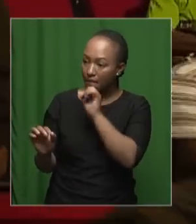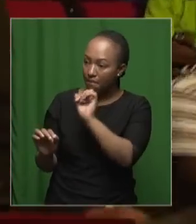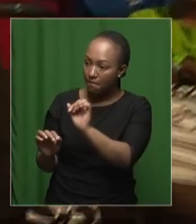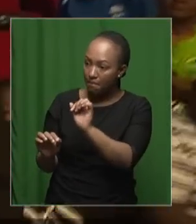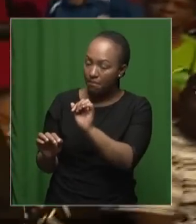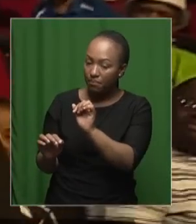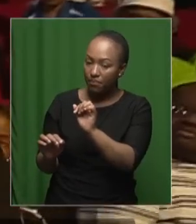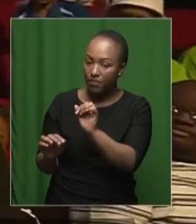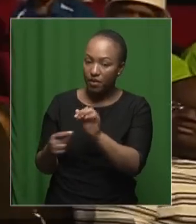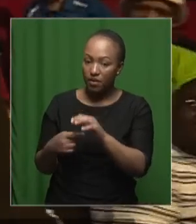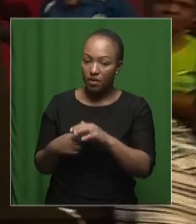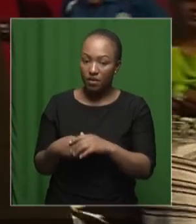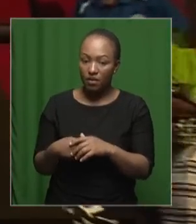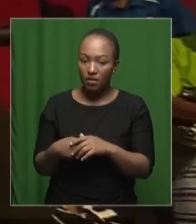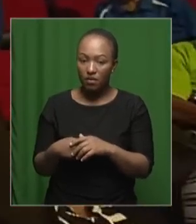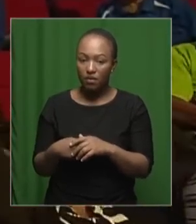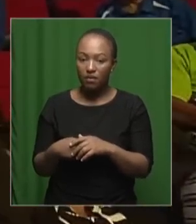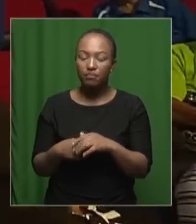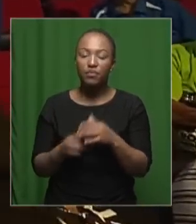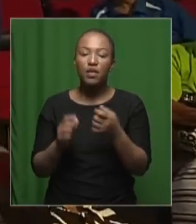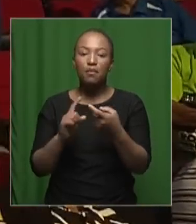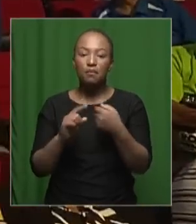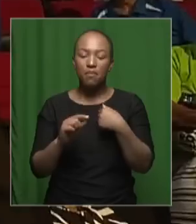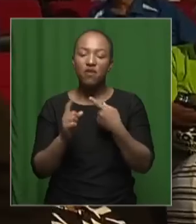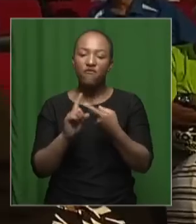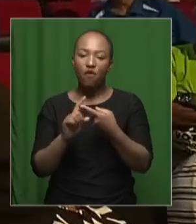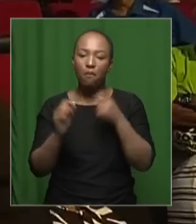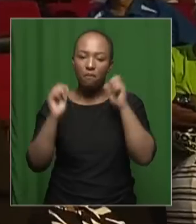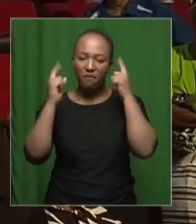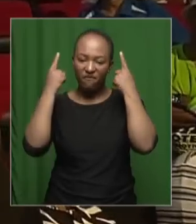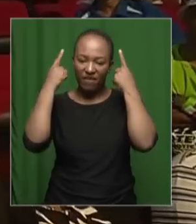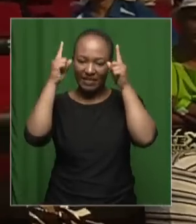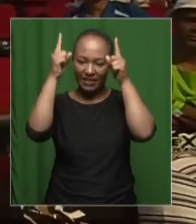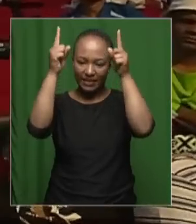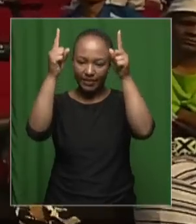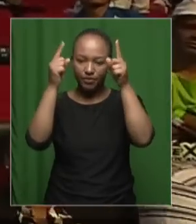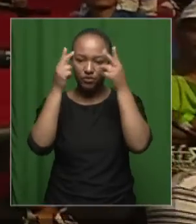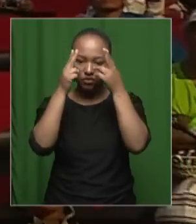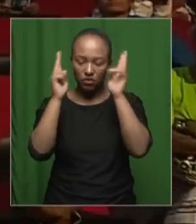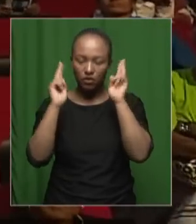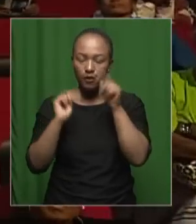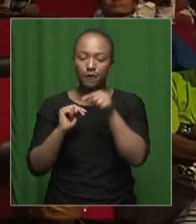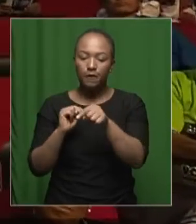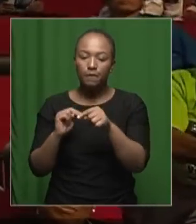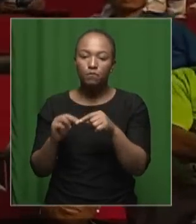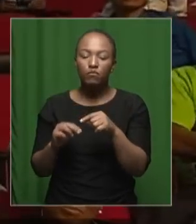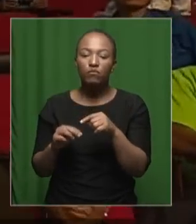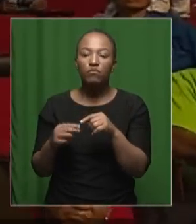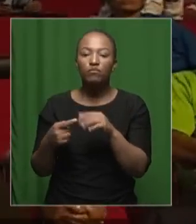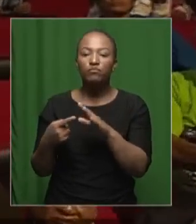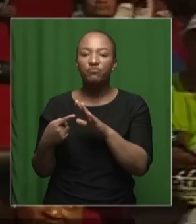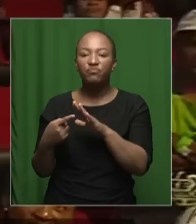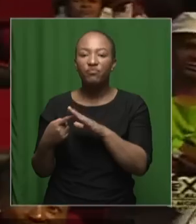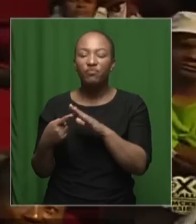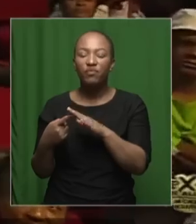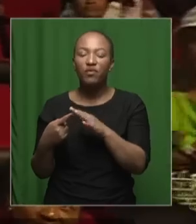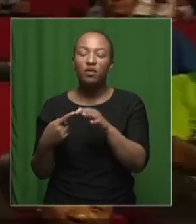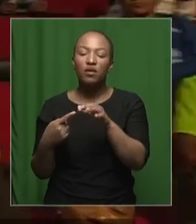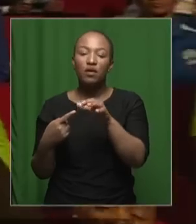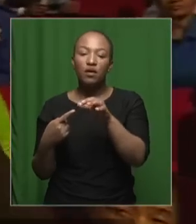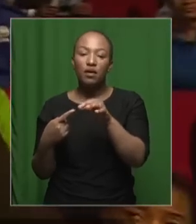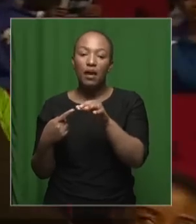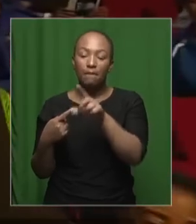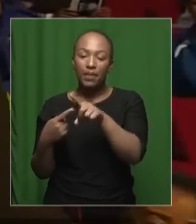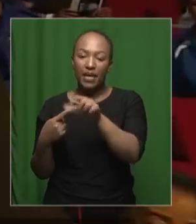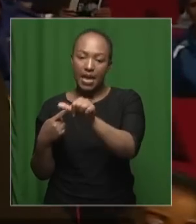from? Ewan Dawkins from Wits. My question really is to Mr. McKenzie and ActionSA. I'm very glad Mr. McKenzie